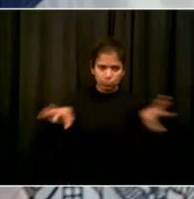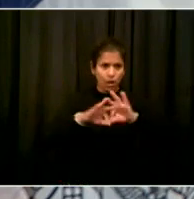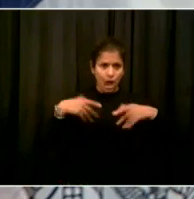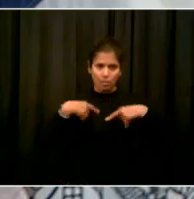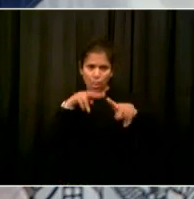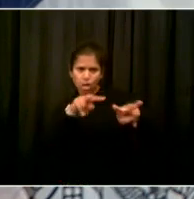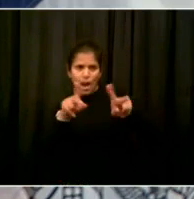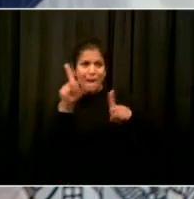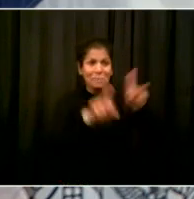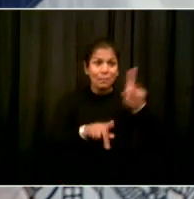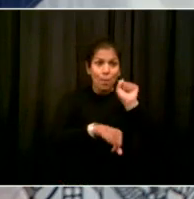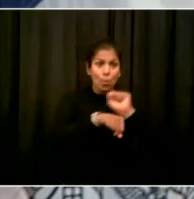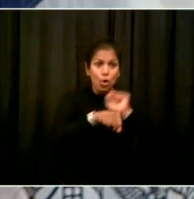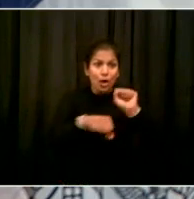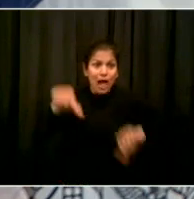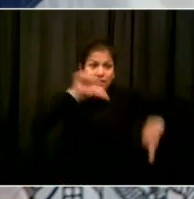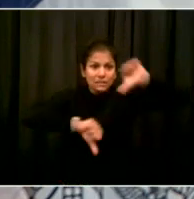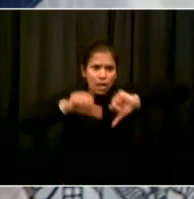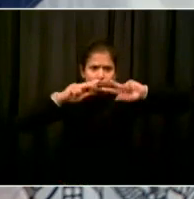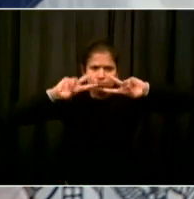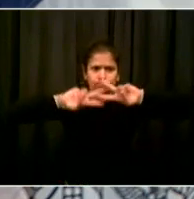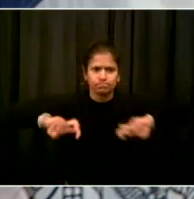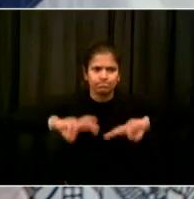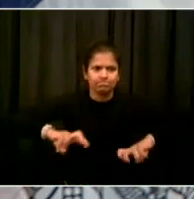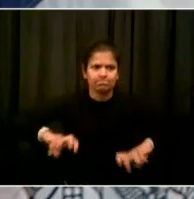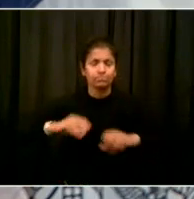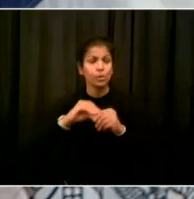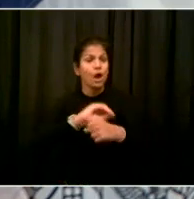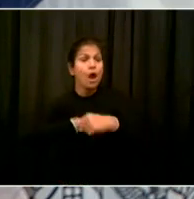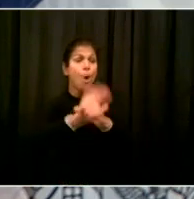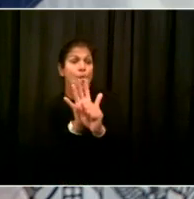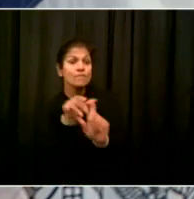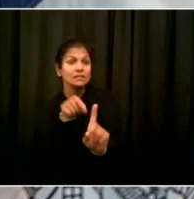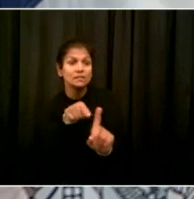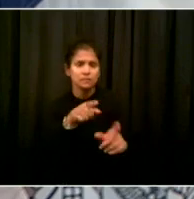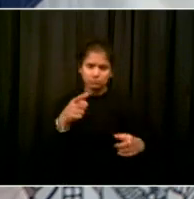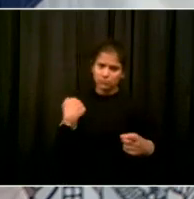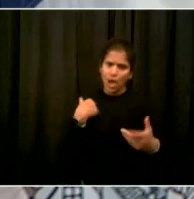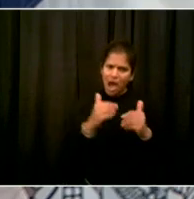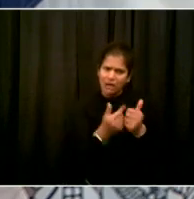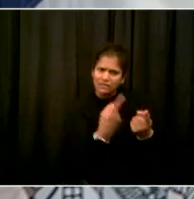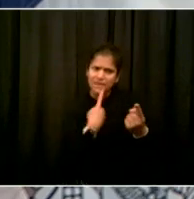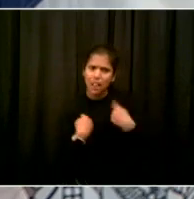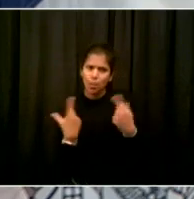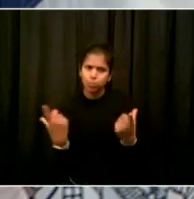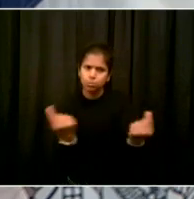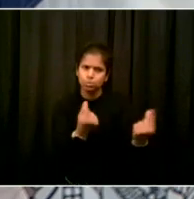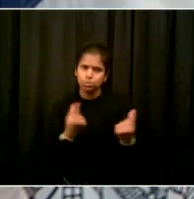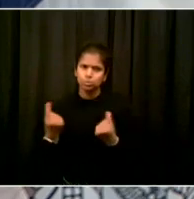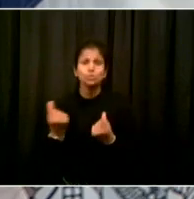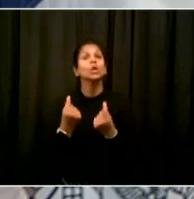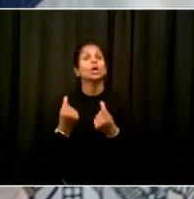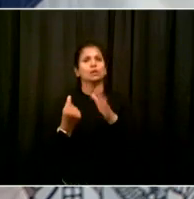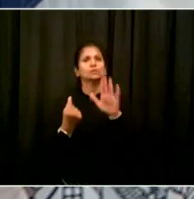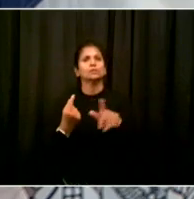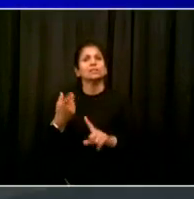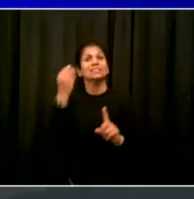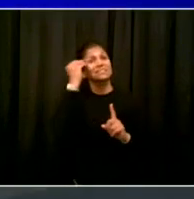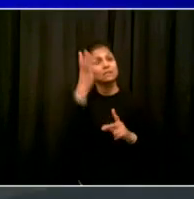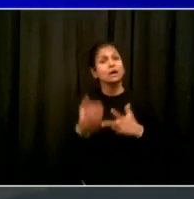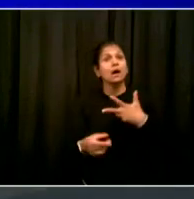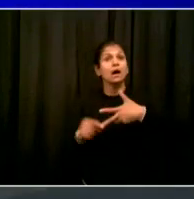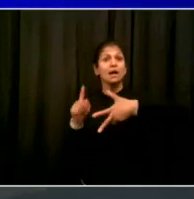here. So now I'm going to talk about today's indicators because they do raise real concern. First of all, indicator number